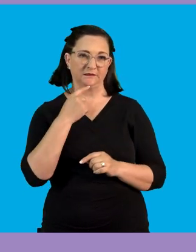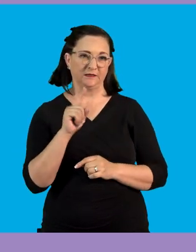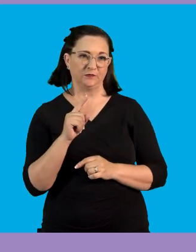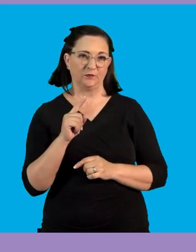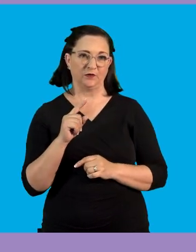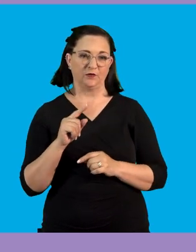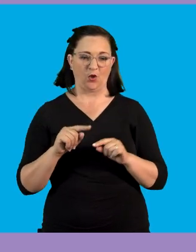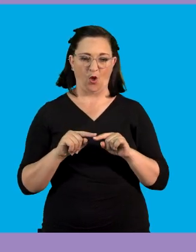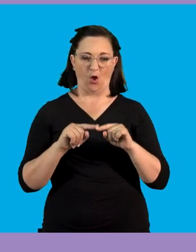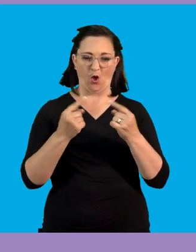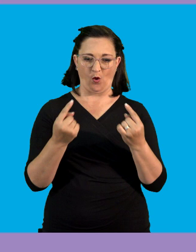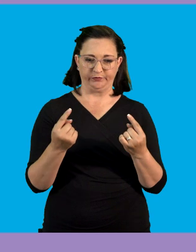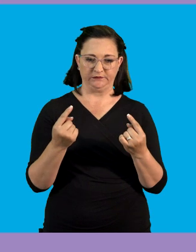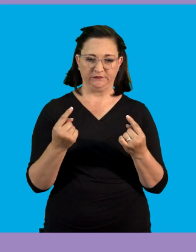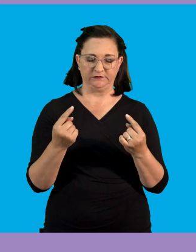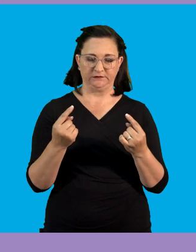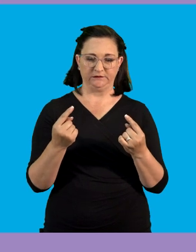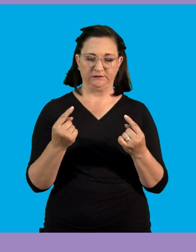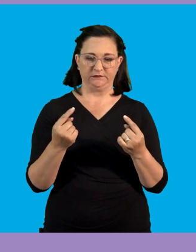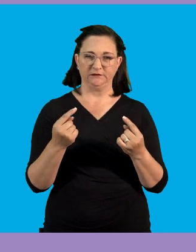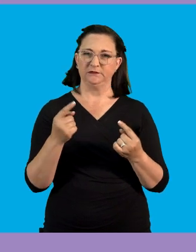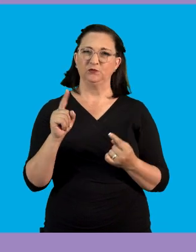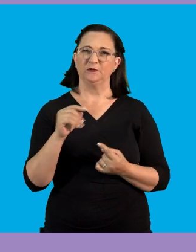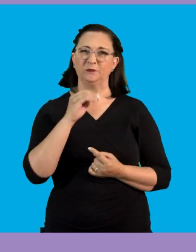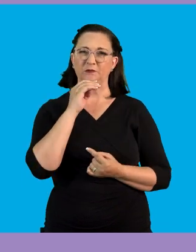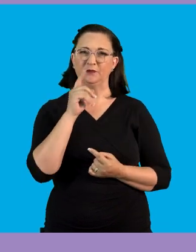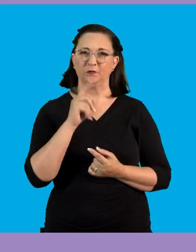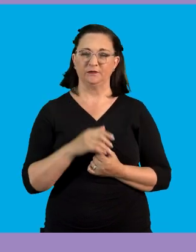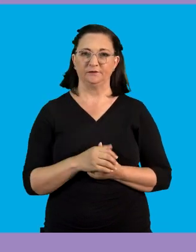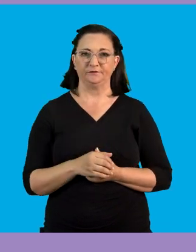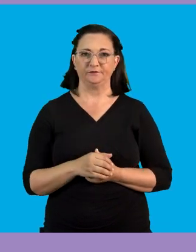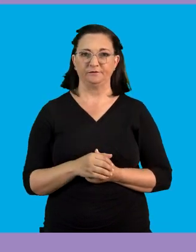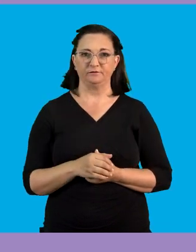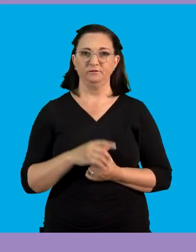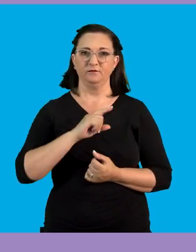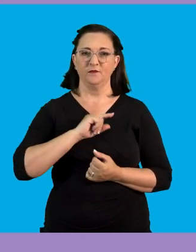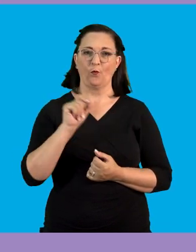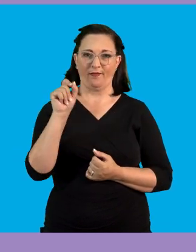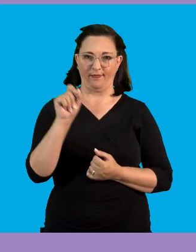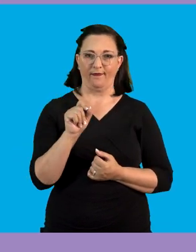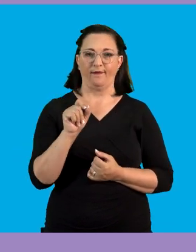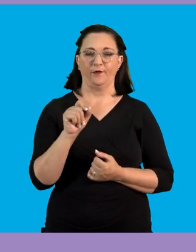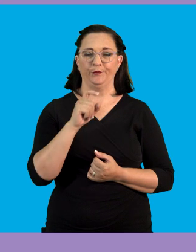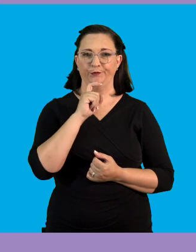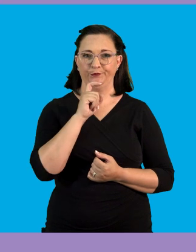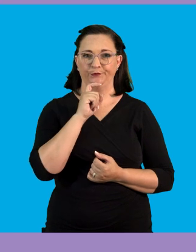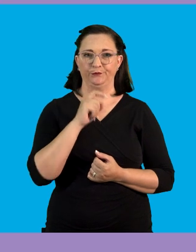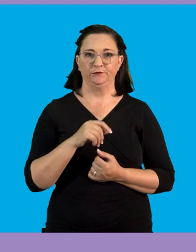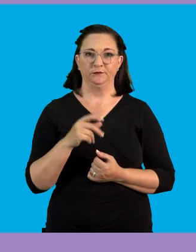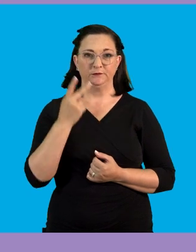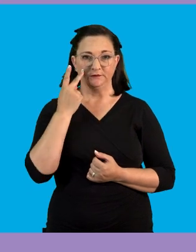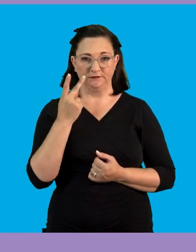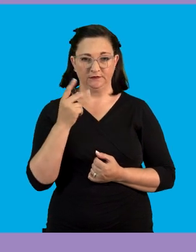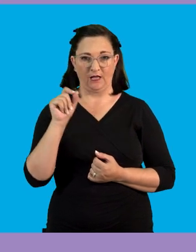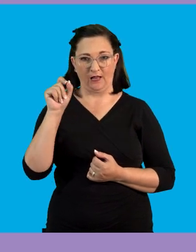angle has an opposite side? When we draw up an angle, we use a line like that. And when we